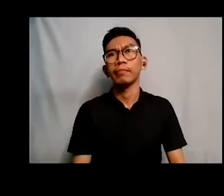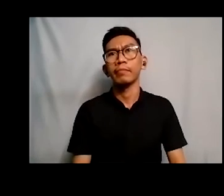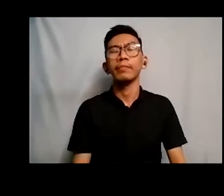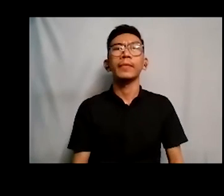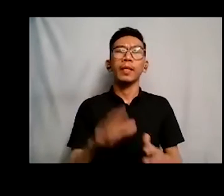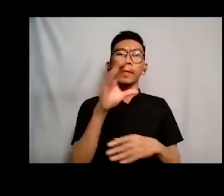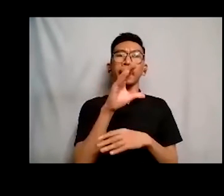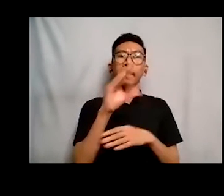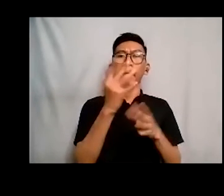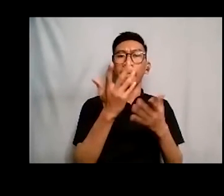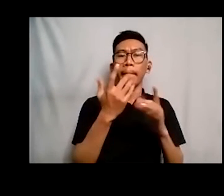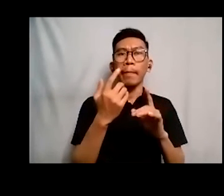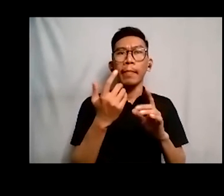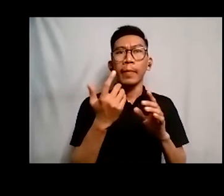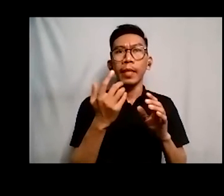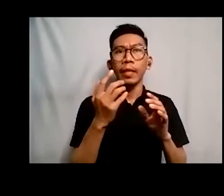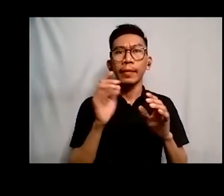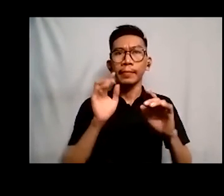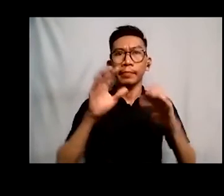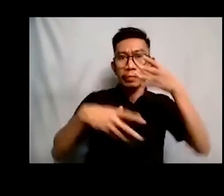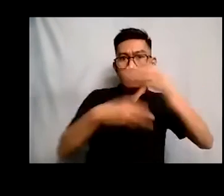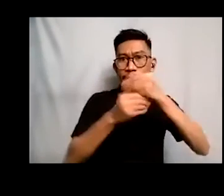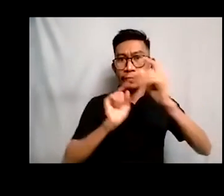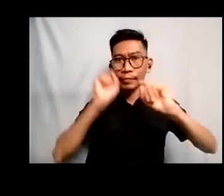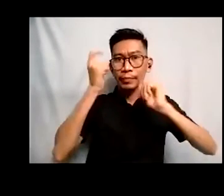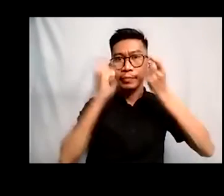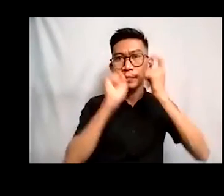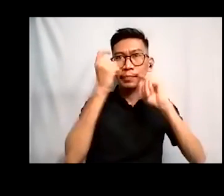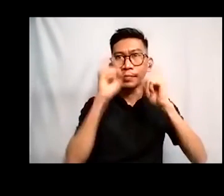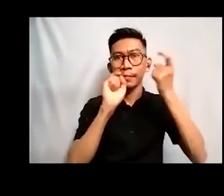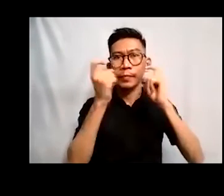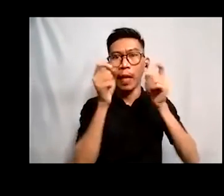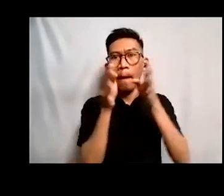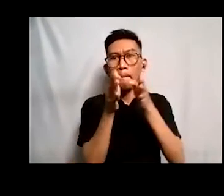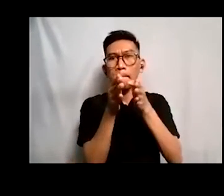down facial expression for big and small?